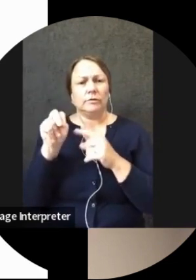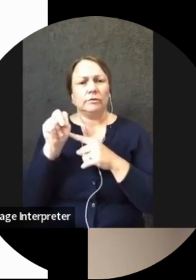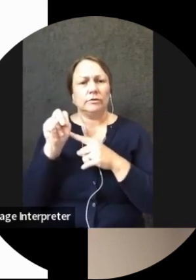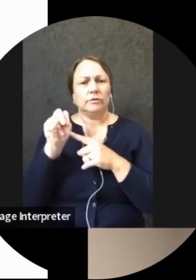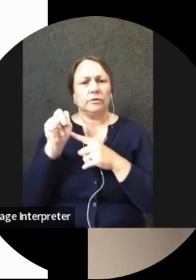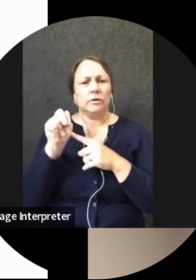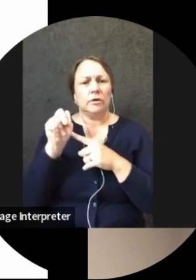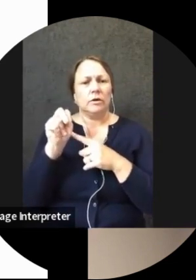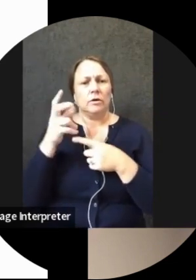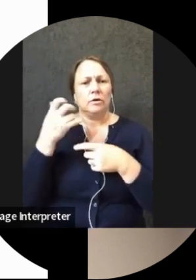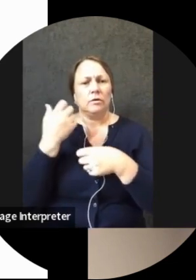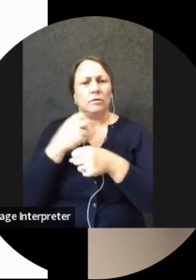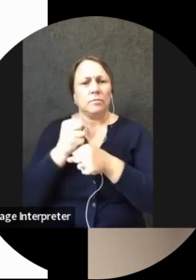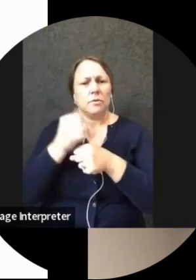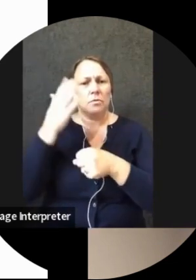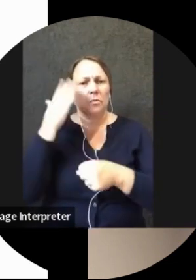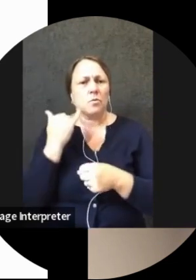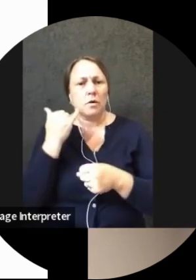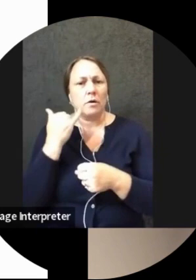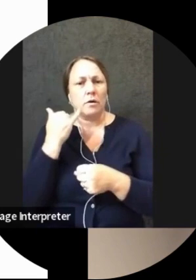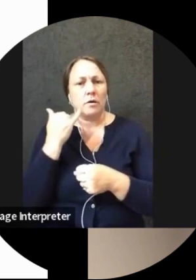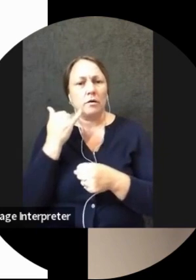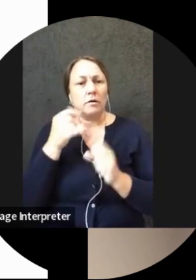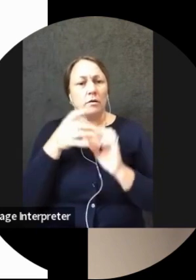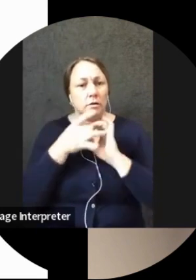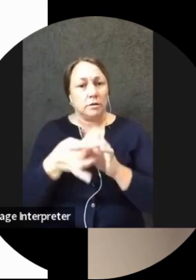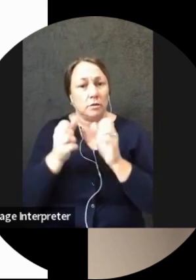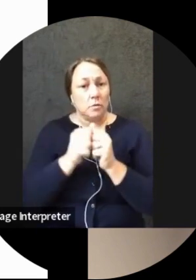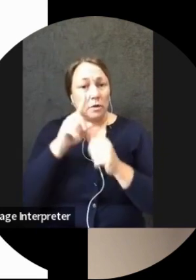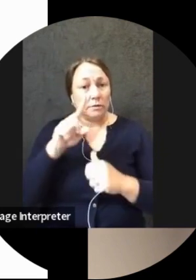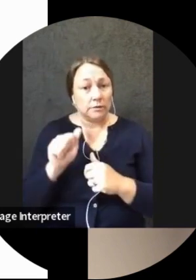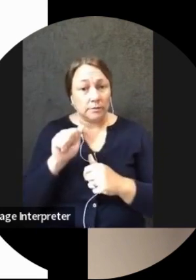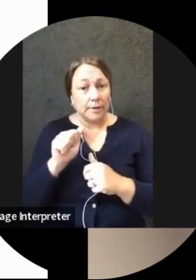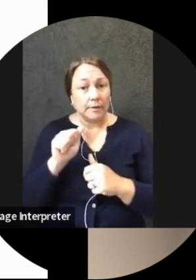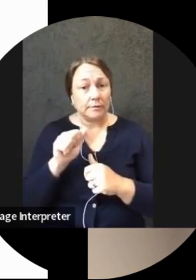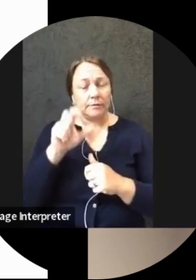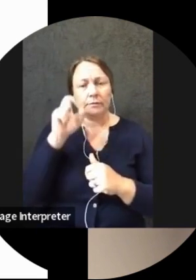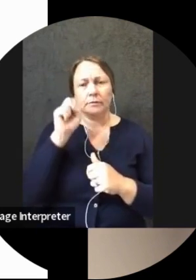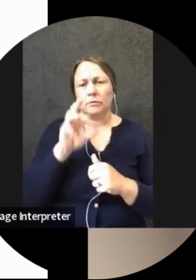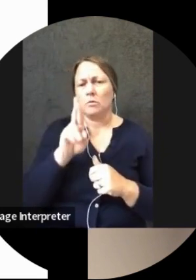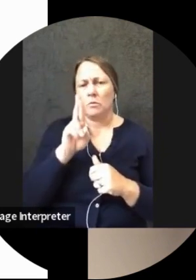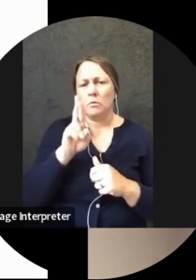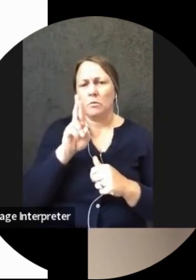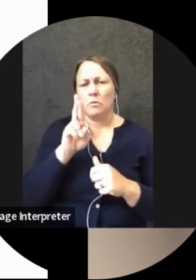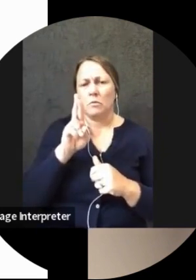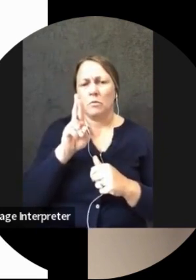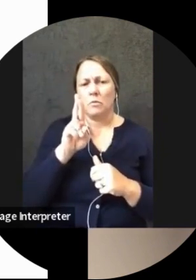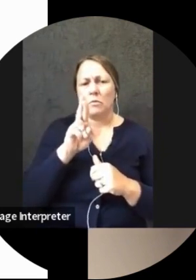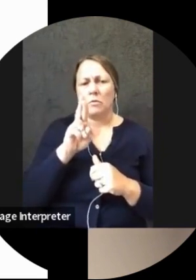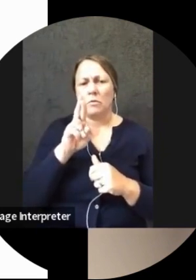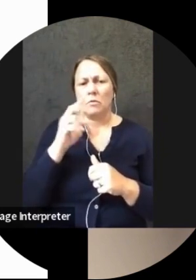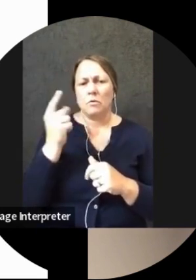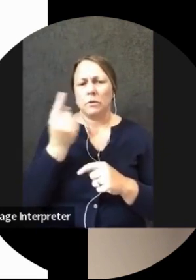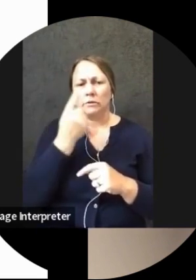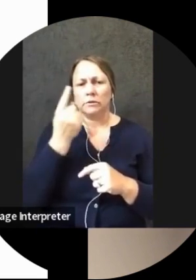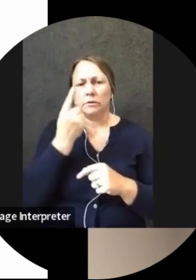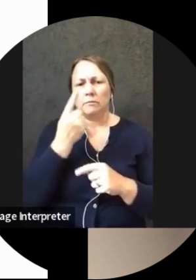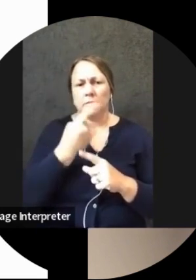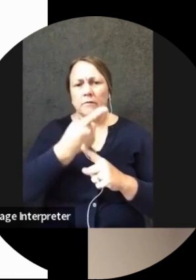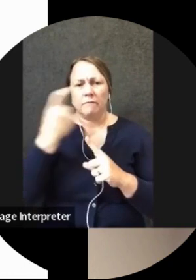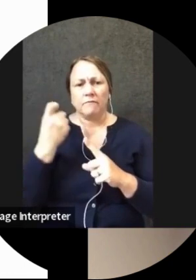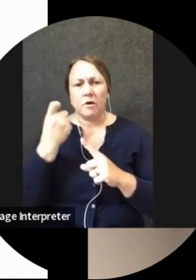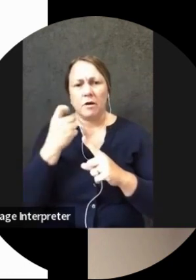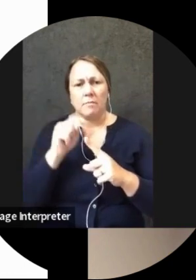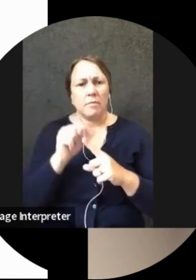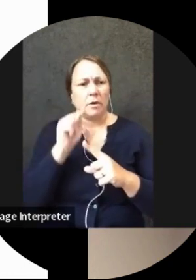direct substantial relationship to the child's disability, or if the conduct in question was a direct result of